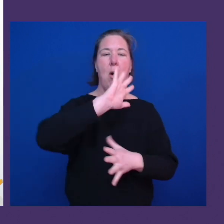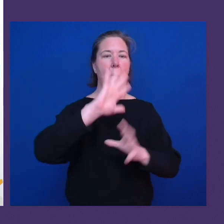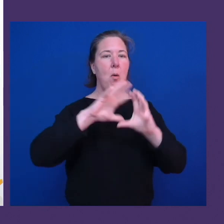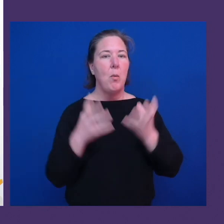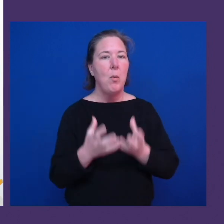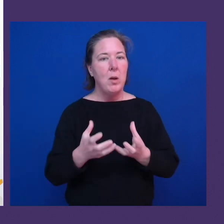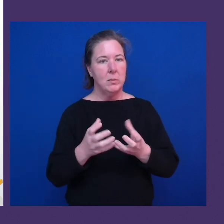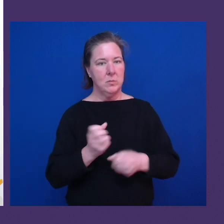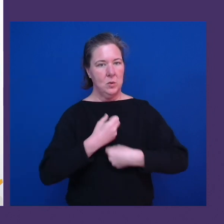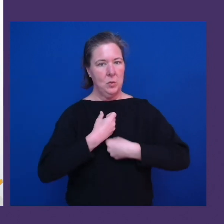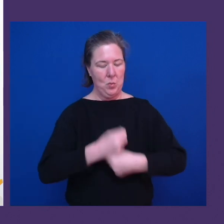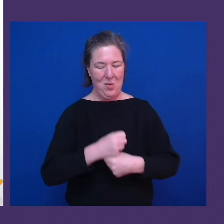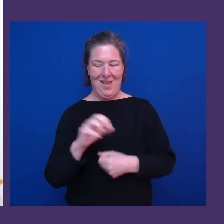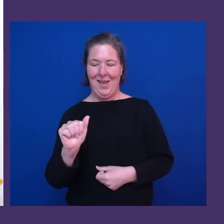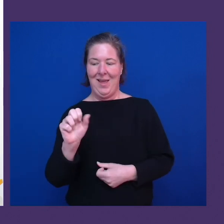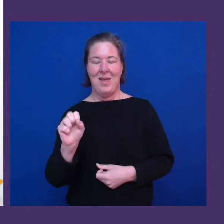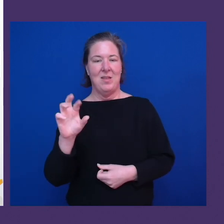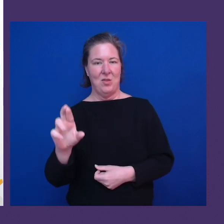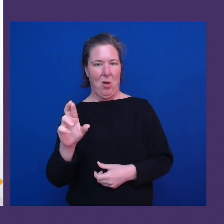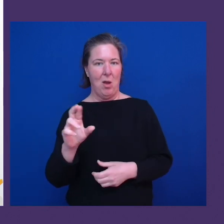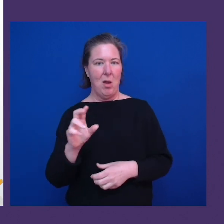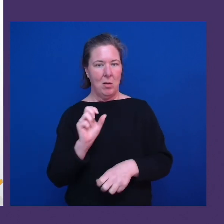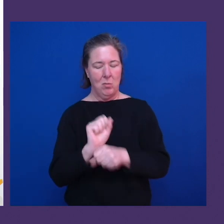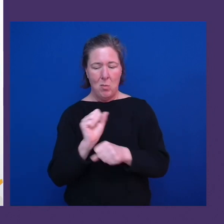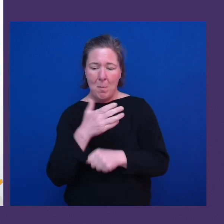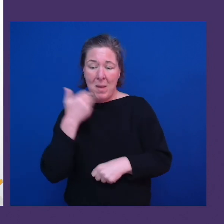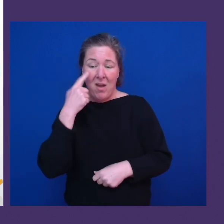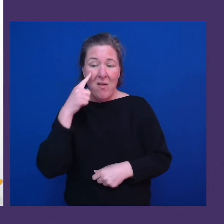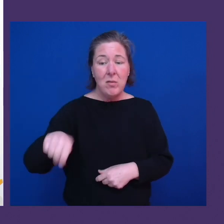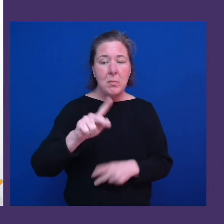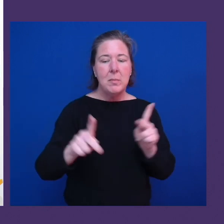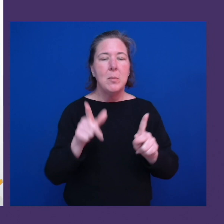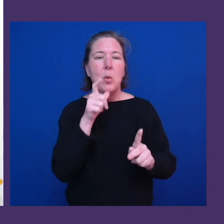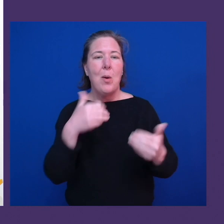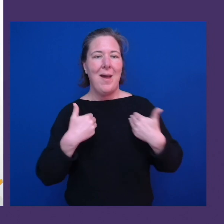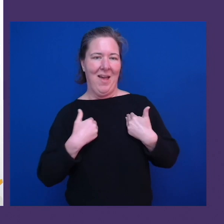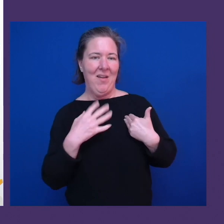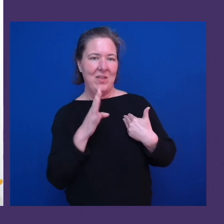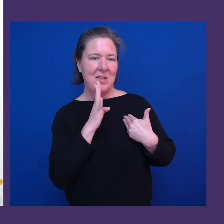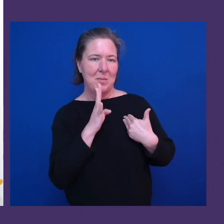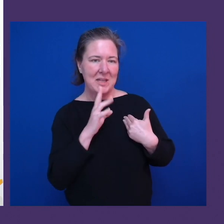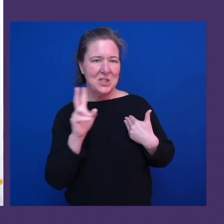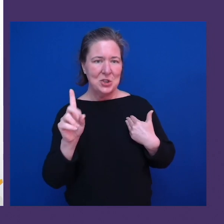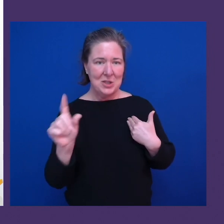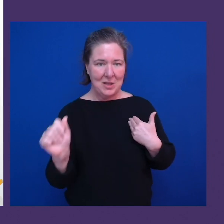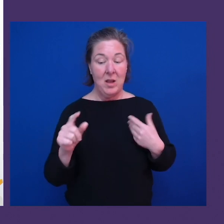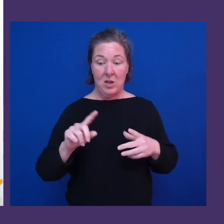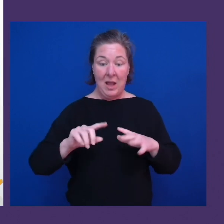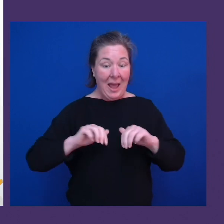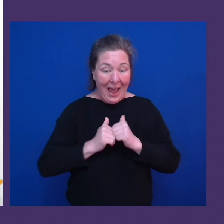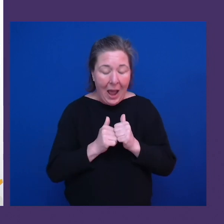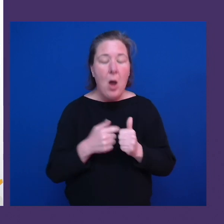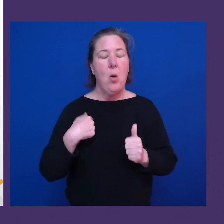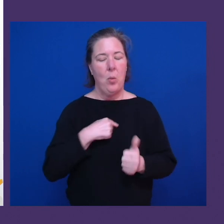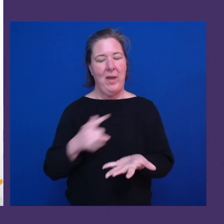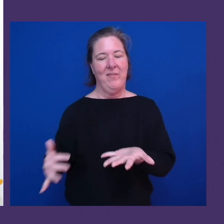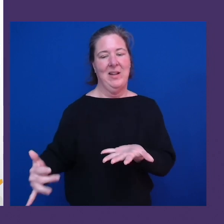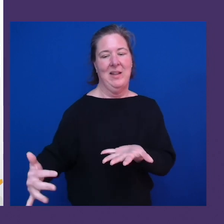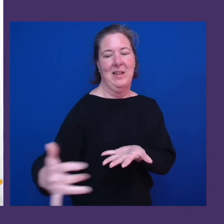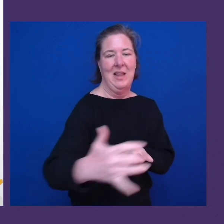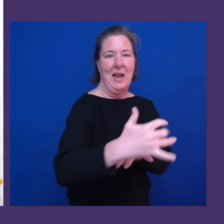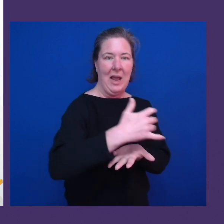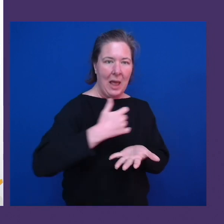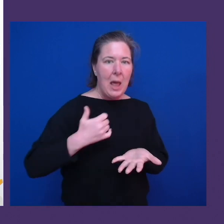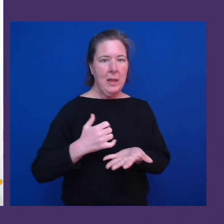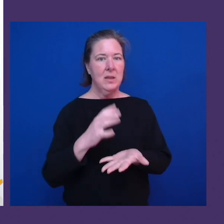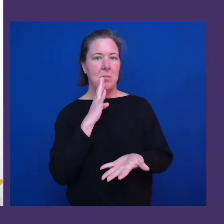that works better for people with speech disabilities. In order to do that, we need to collect speech data that represents as thoroughly as